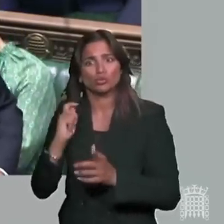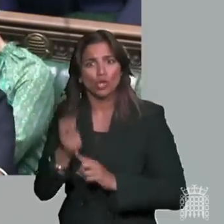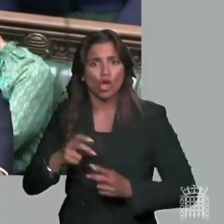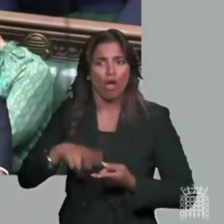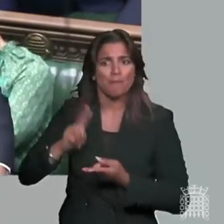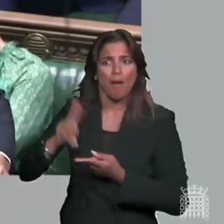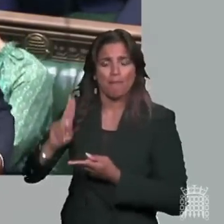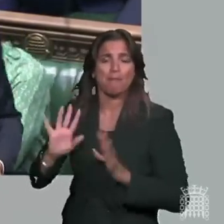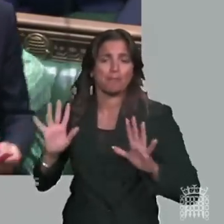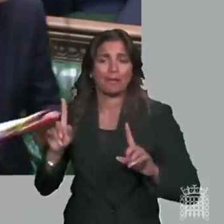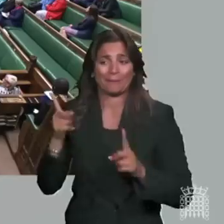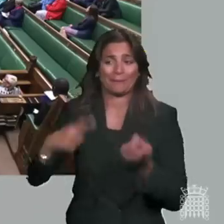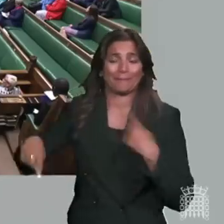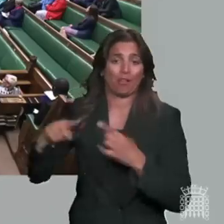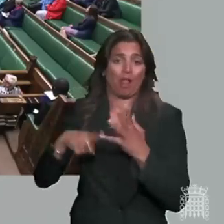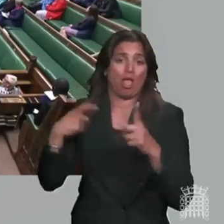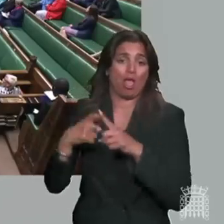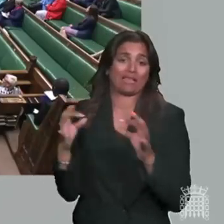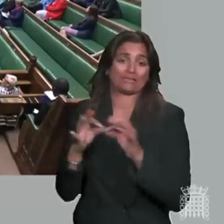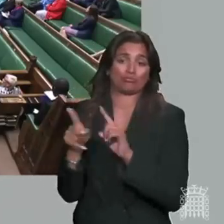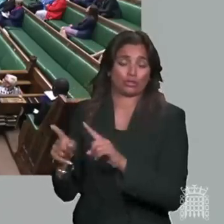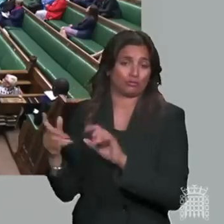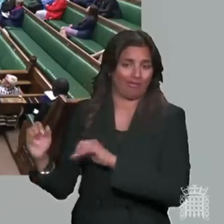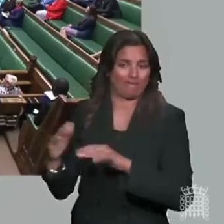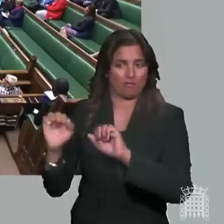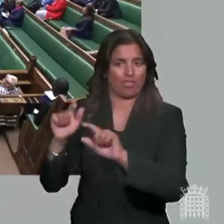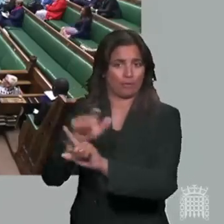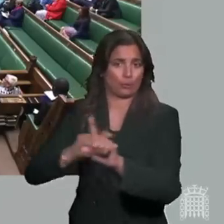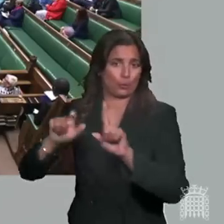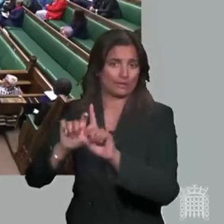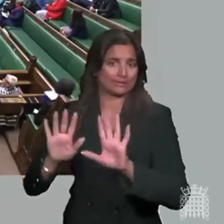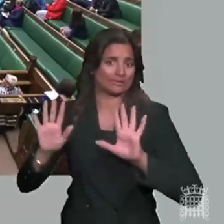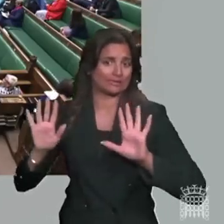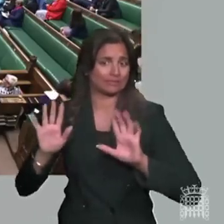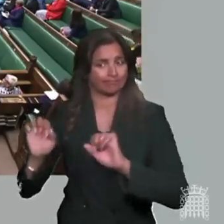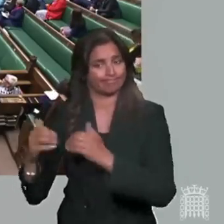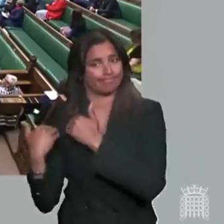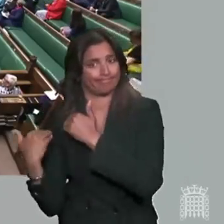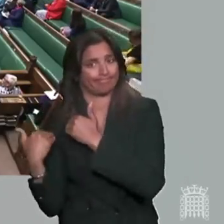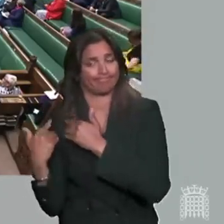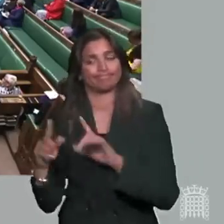are delivering for their community. That completes Prime Minister's questions.